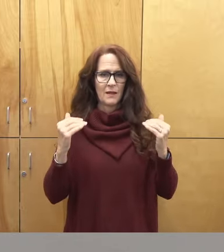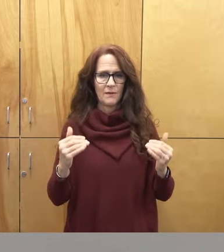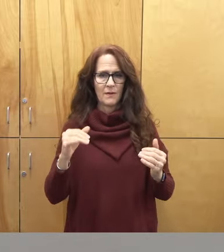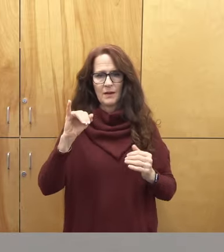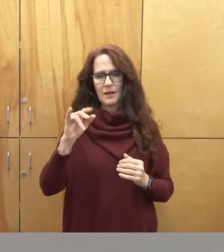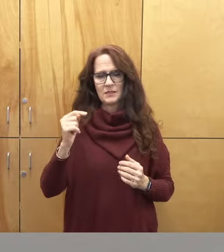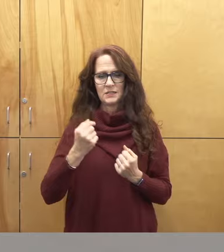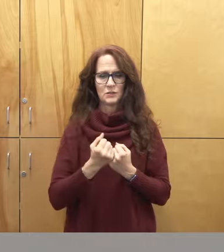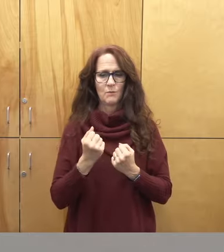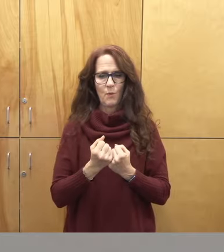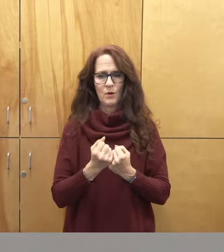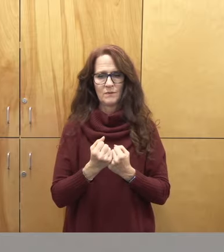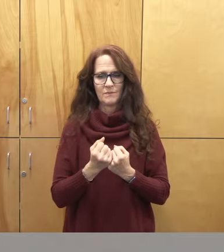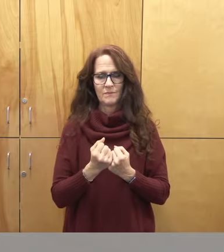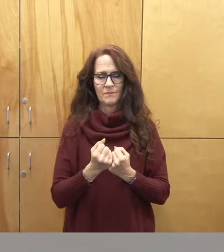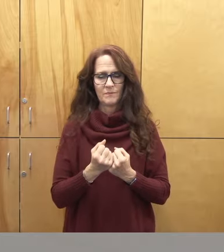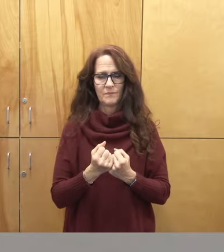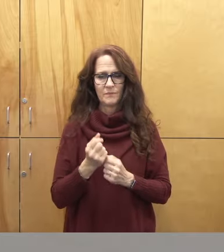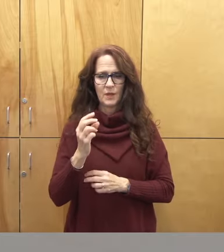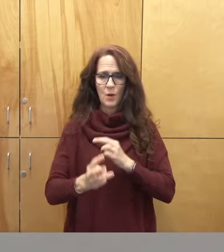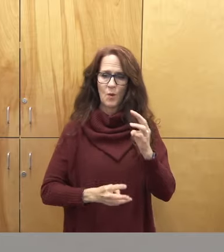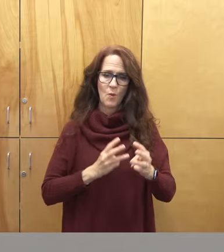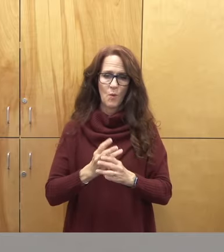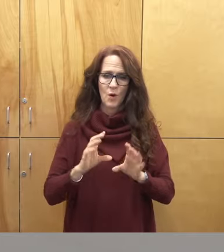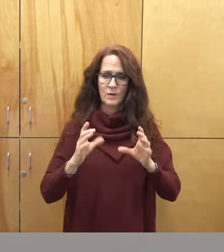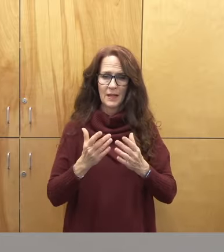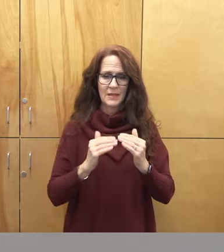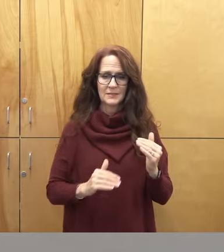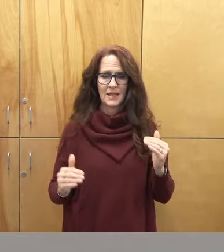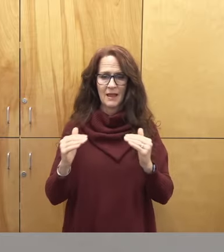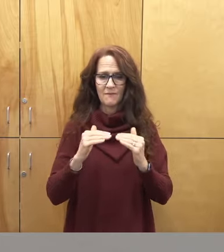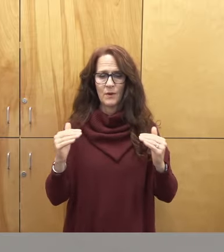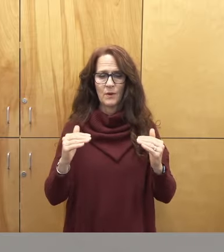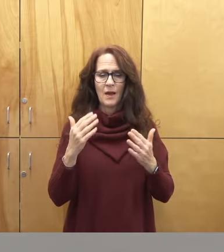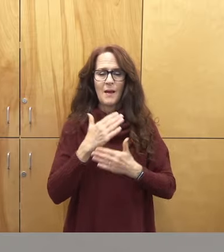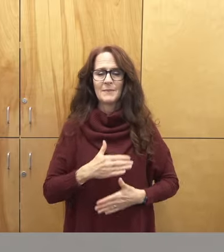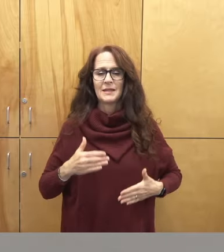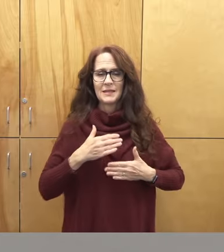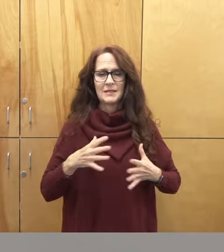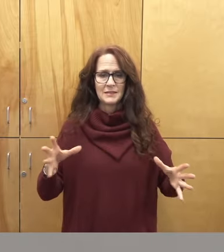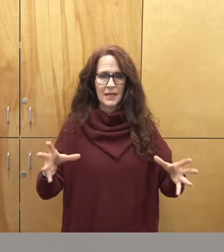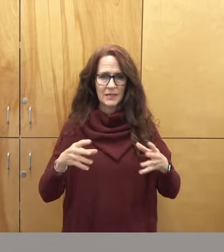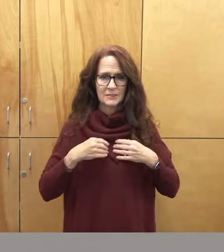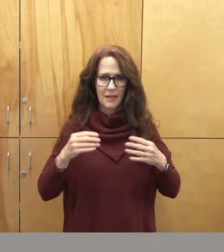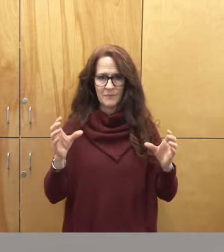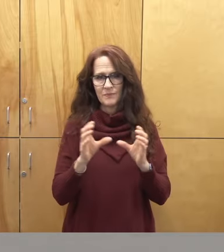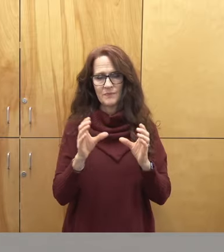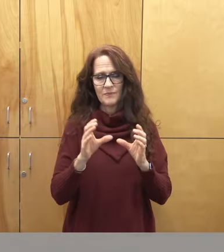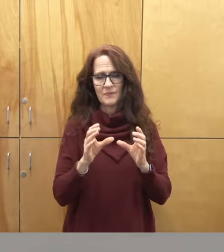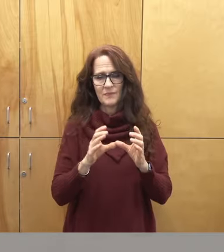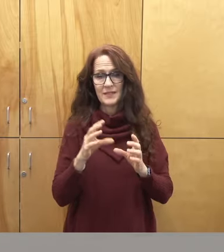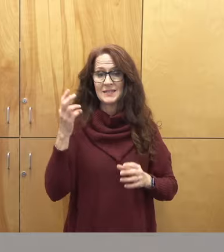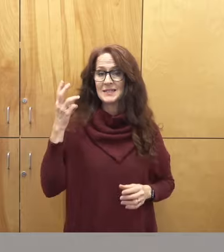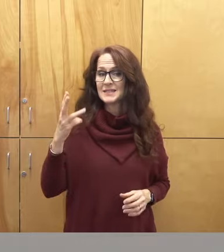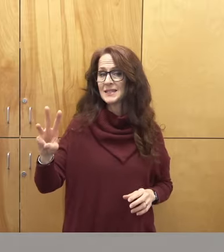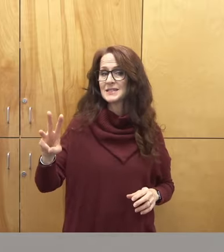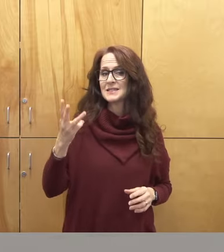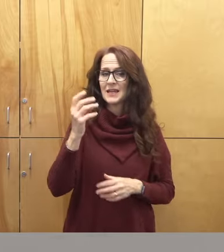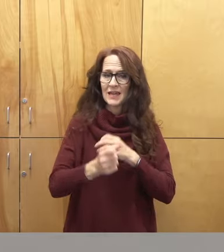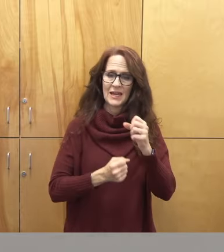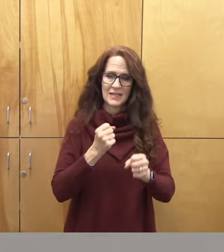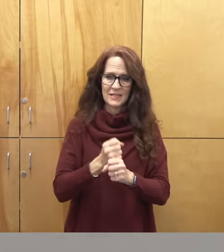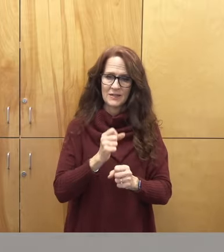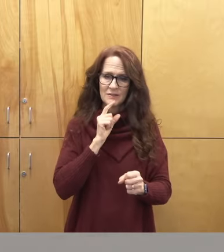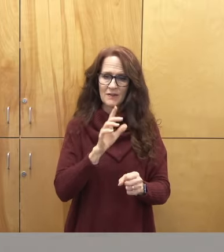IT support to a world-class level. Please accept this certificate for your 16 years of